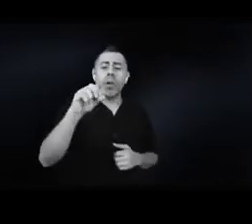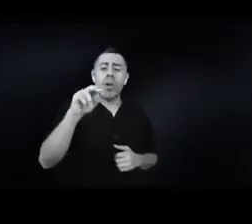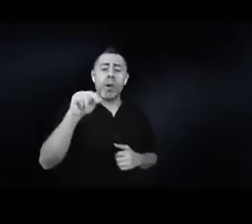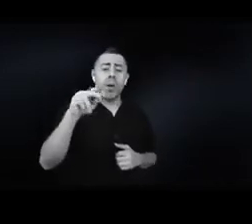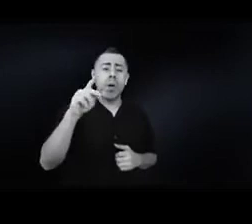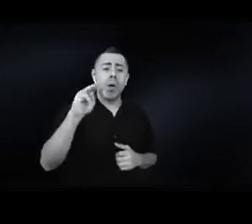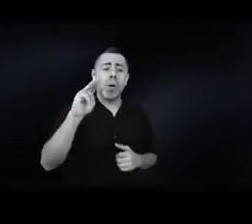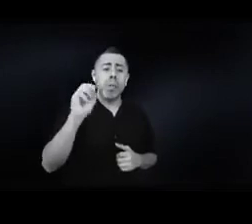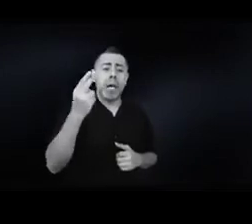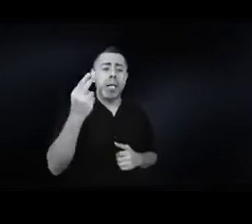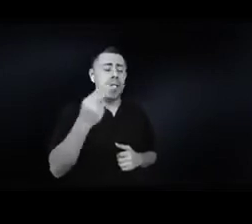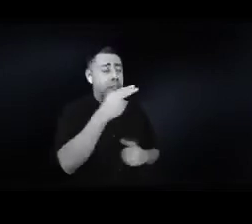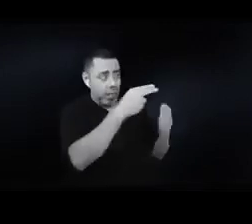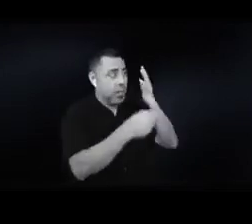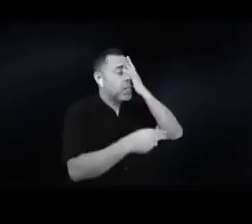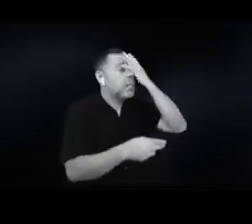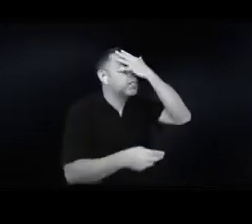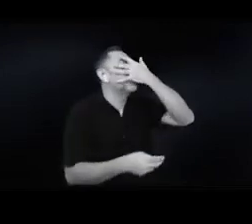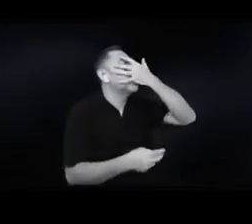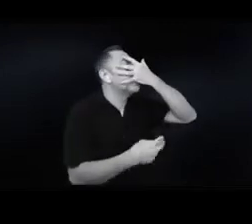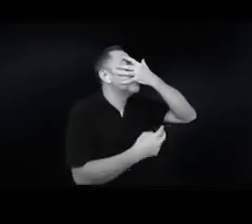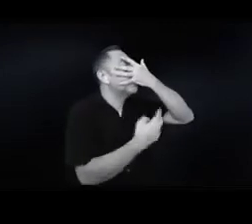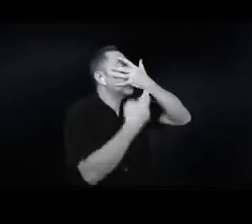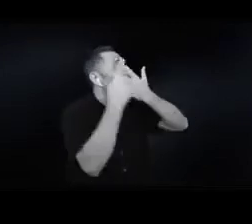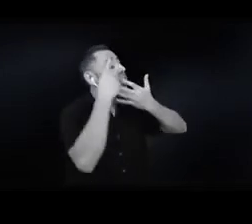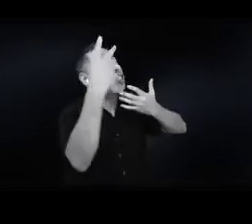Were they looking at the future?